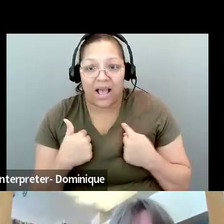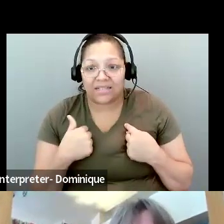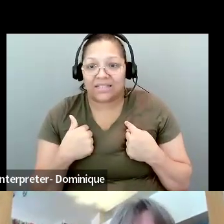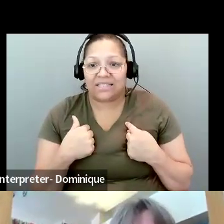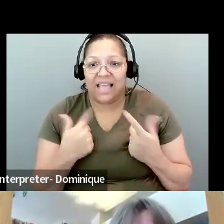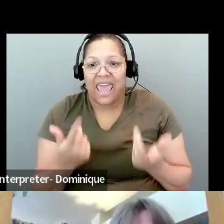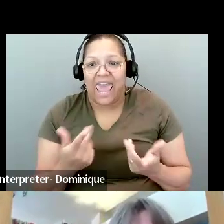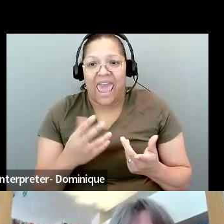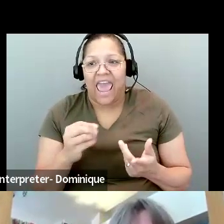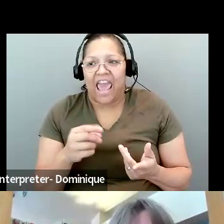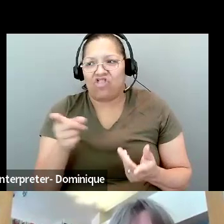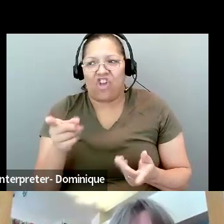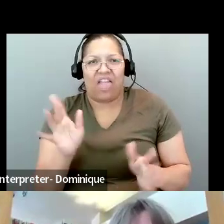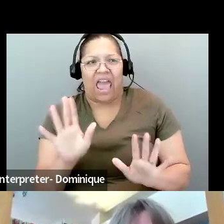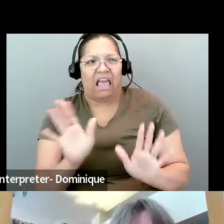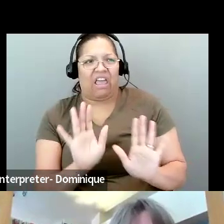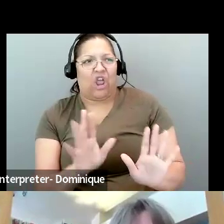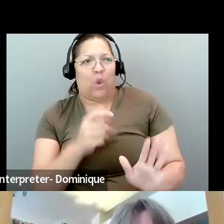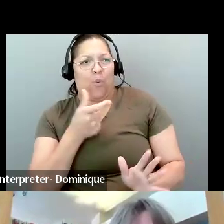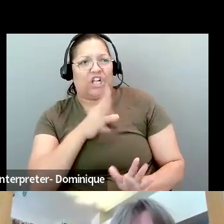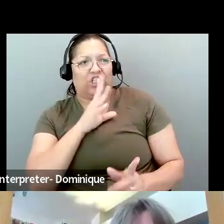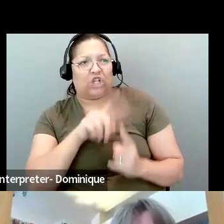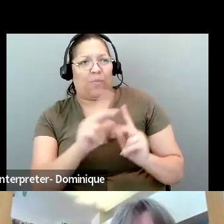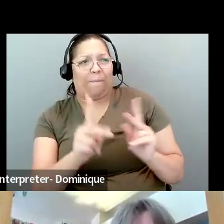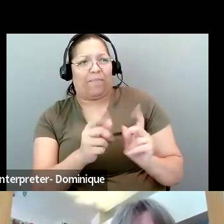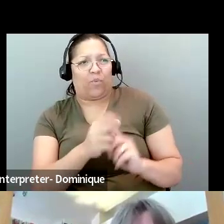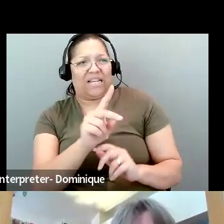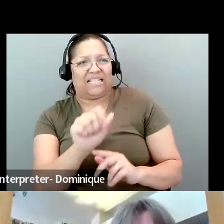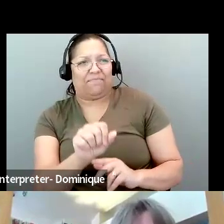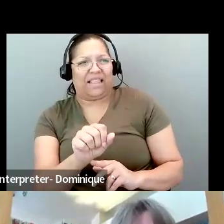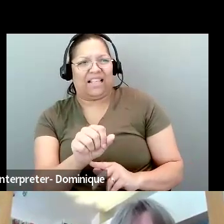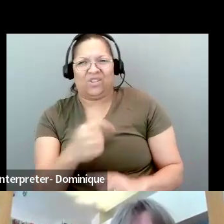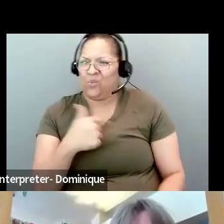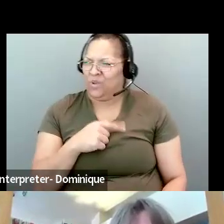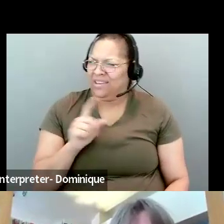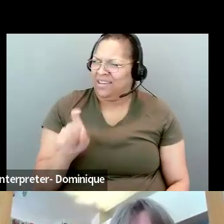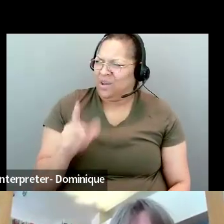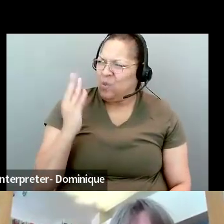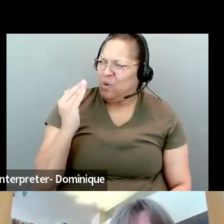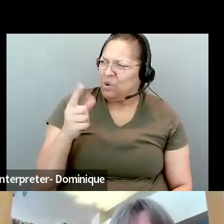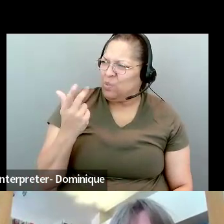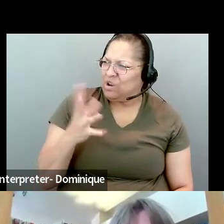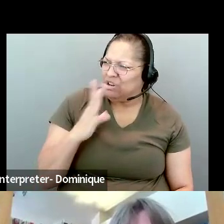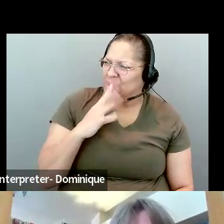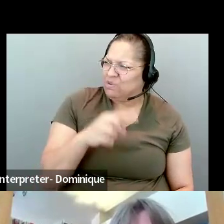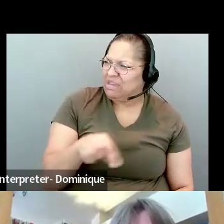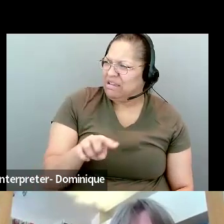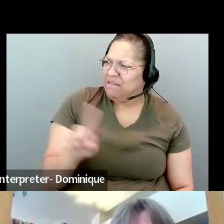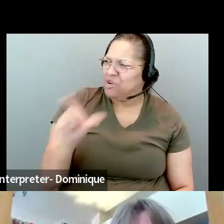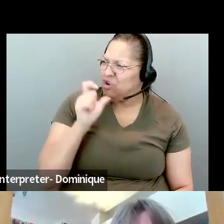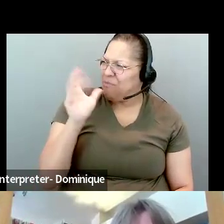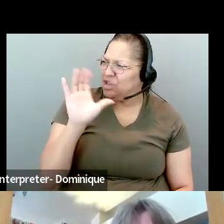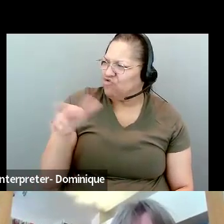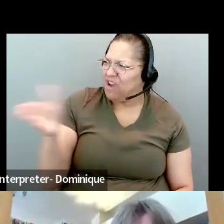to people with disabilities. And I'm like, why do you not want to talk to people with disabilities? That's strange. Don't be strange.